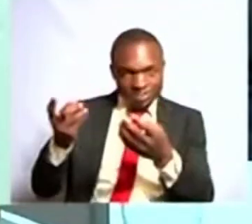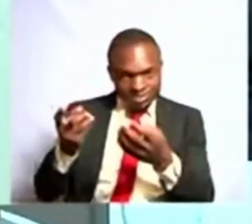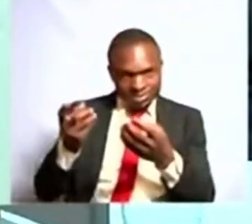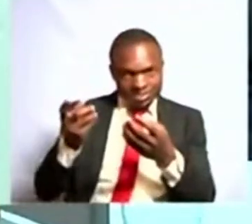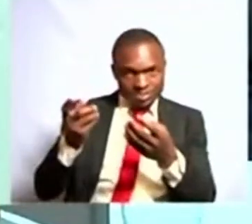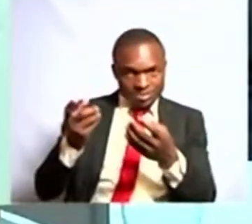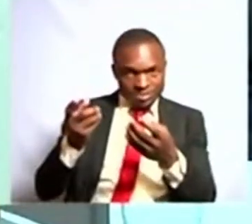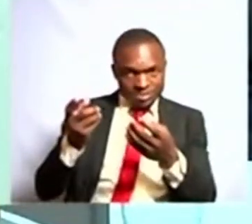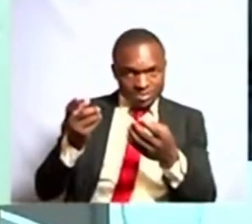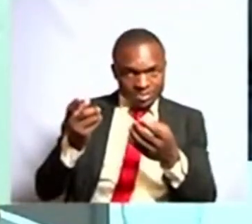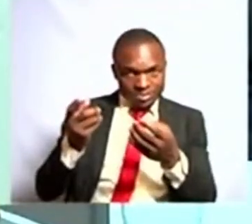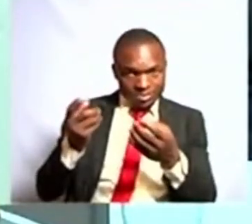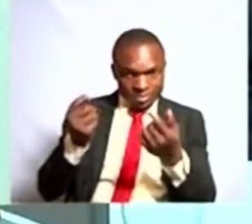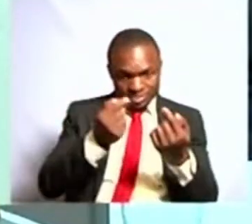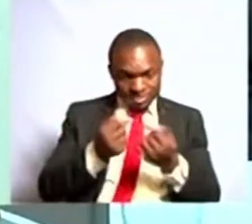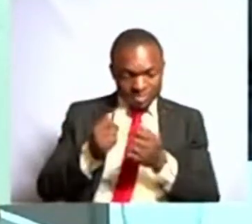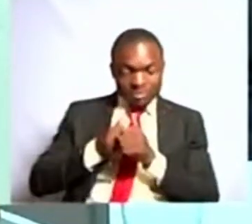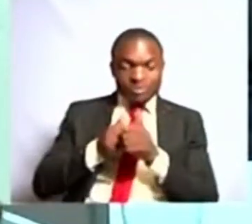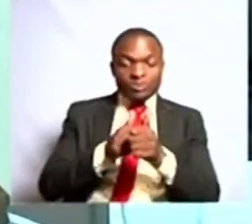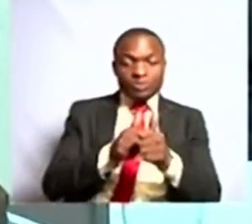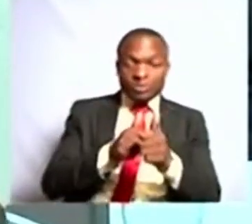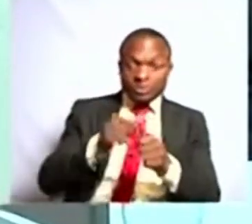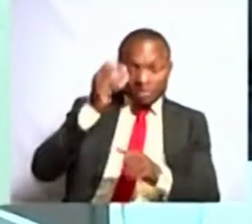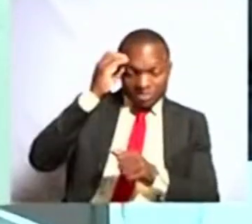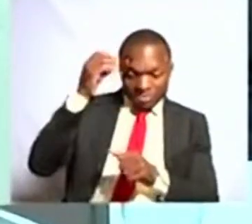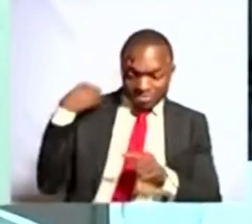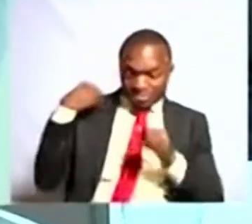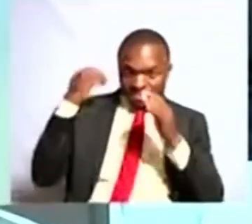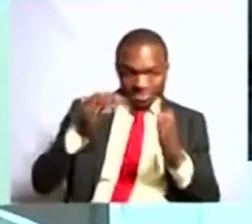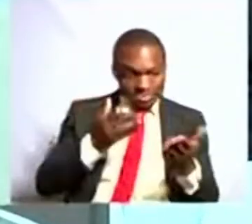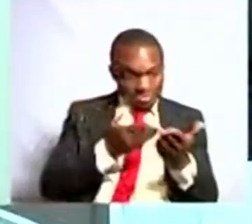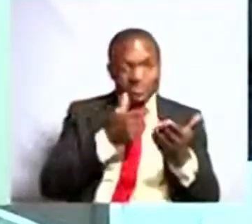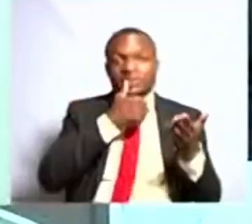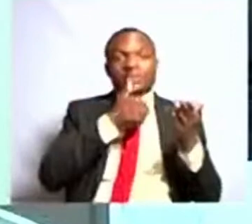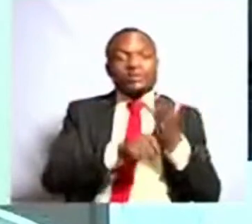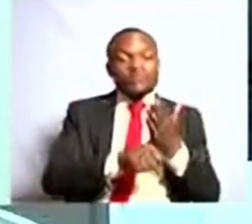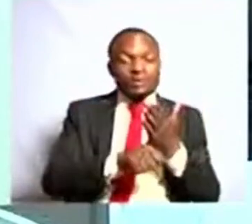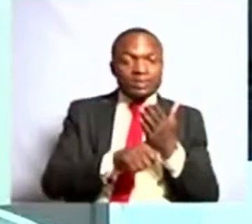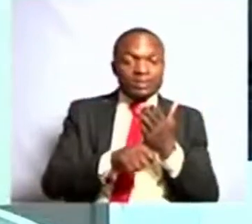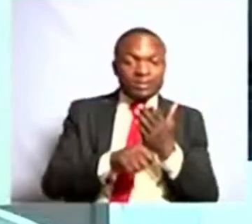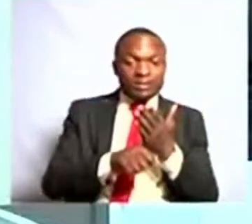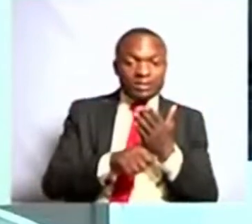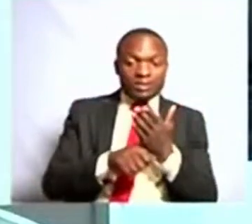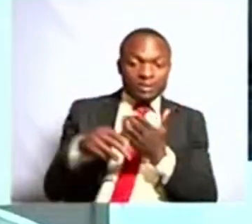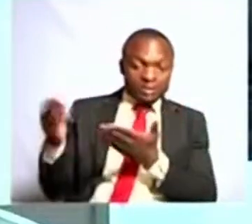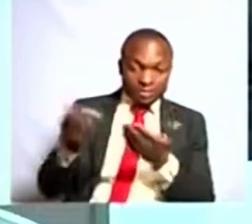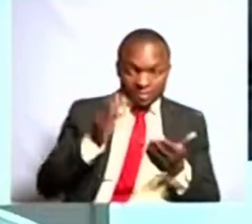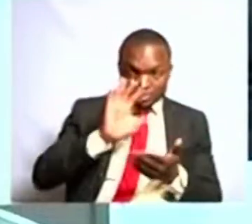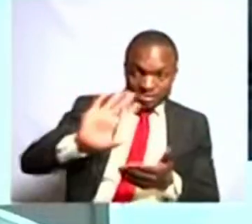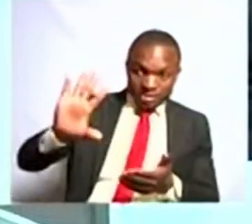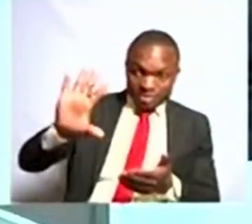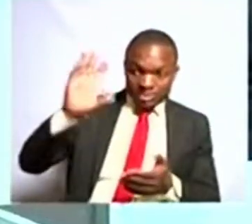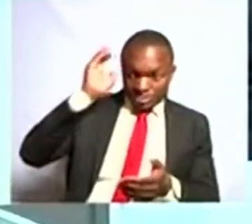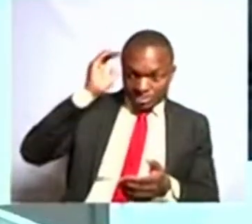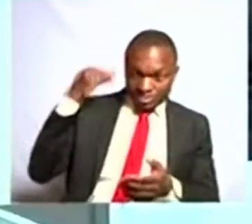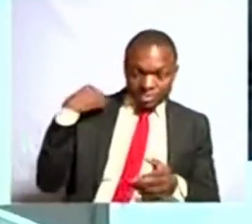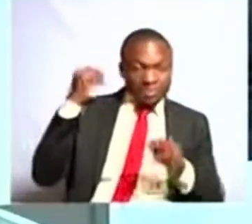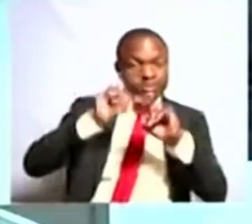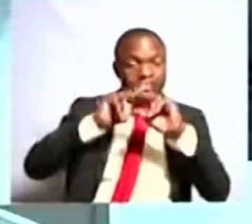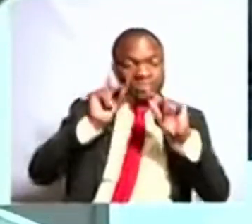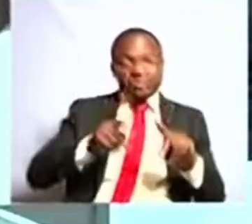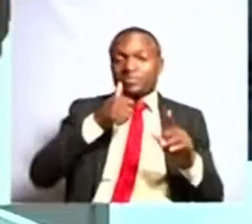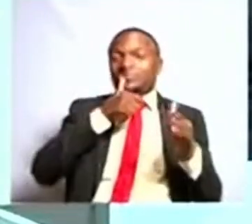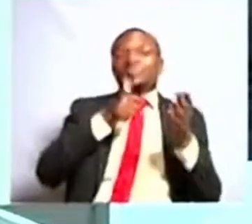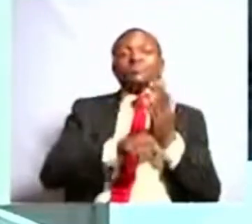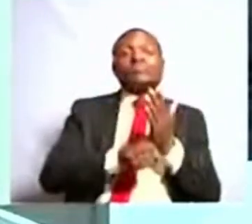adhered to by the officers. So this letter, which originated from my office, Chair, is the